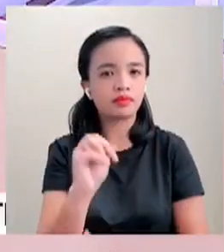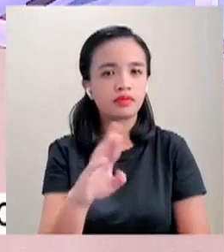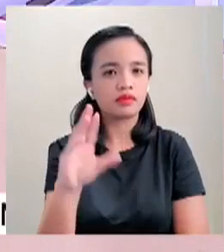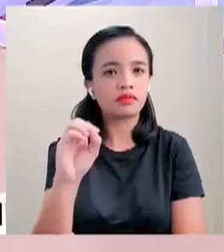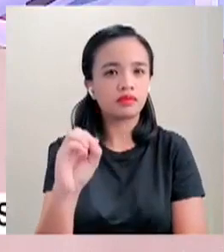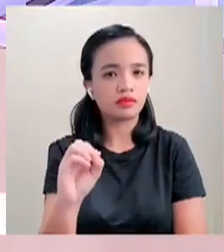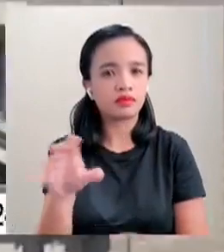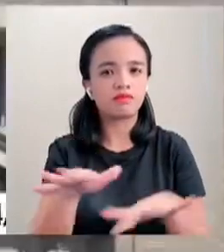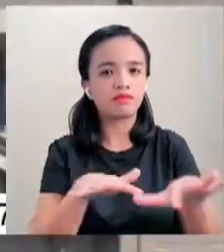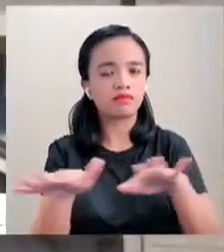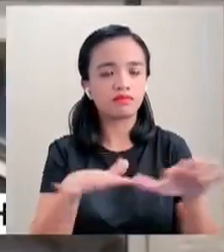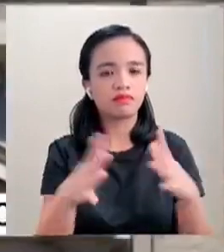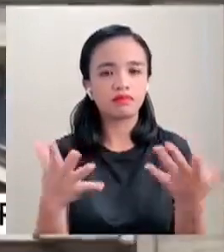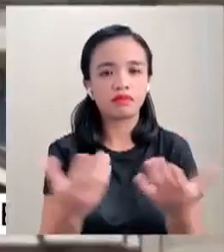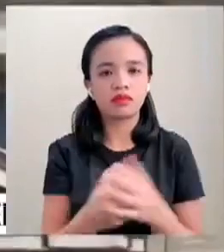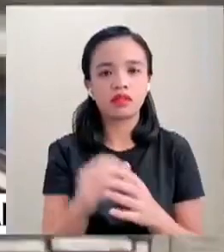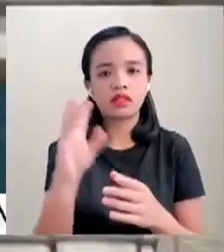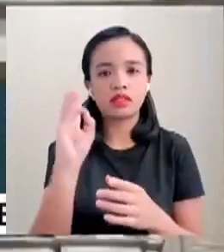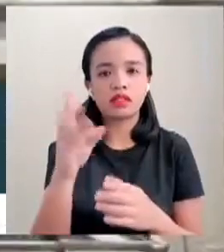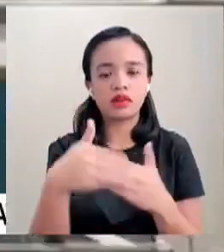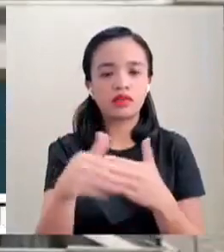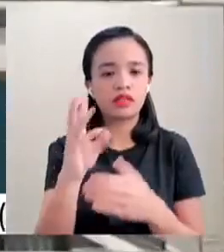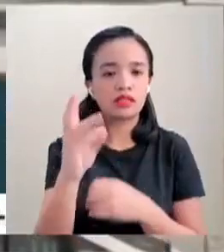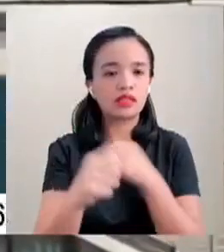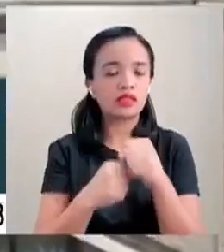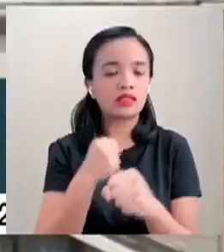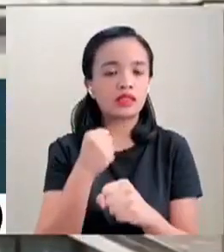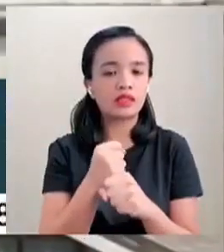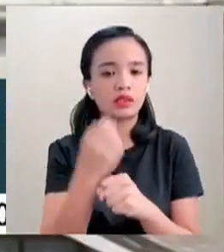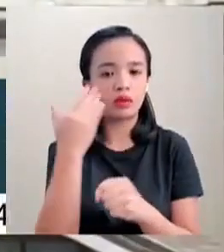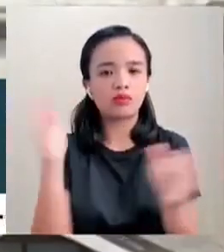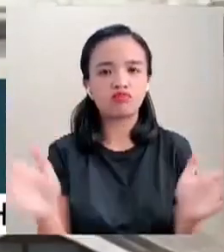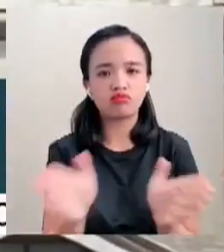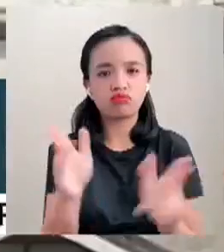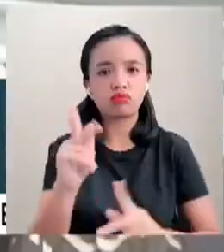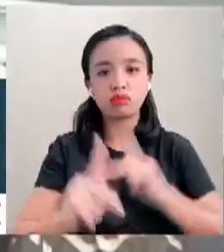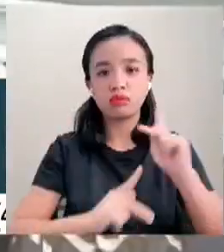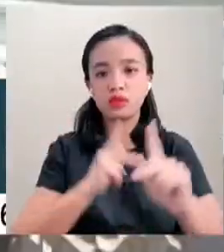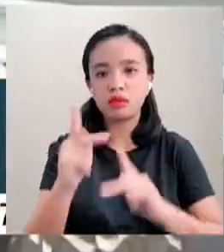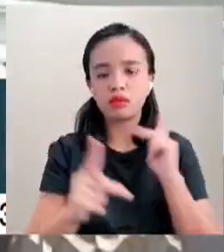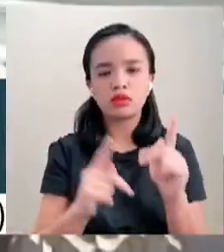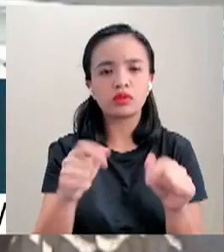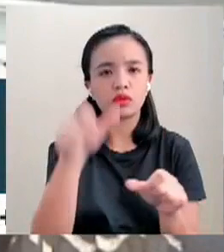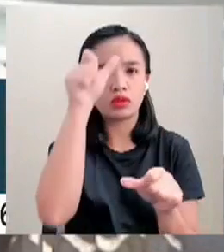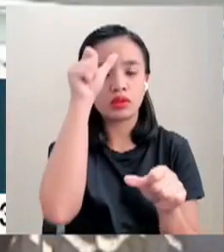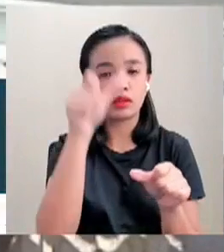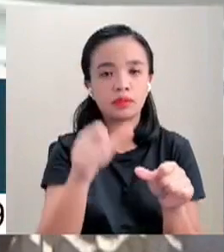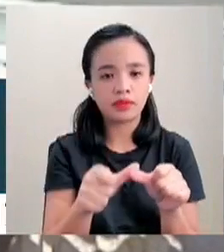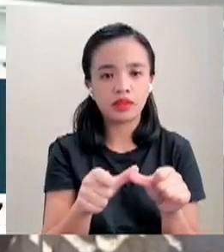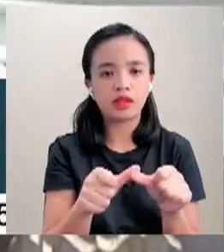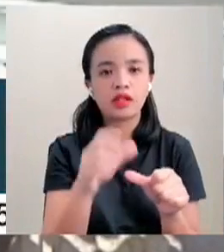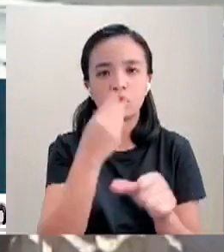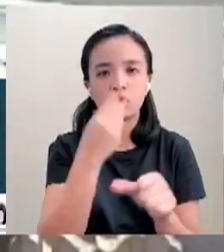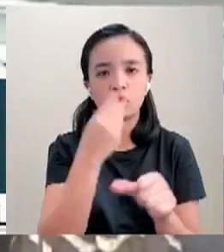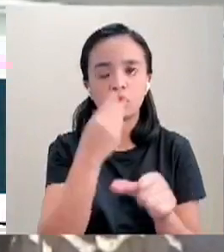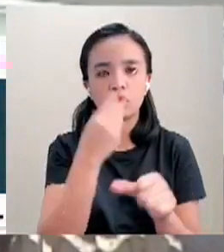in more than 6 decades. He also urged crowds in St. Peter's Square to remember those who died in the tragedy.